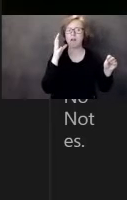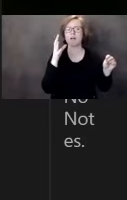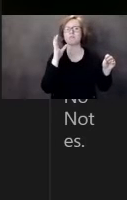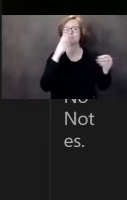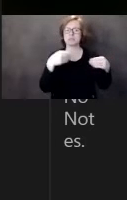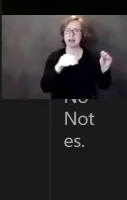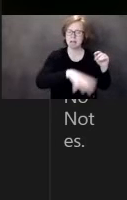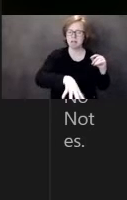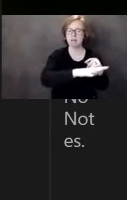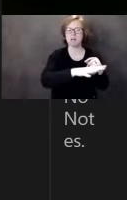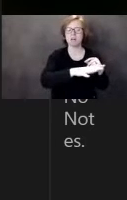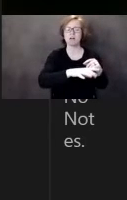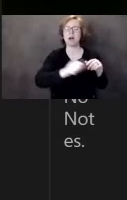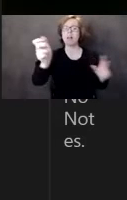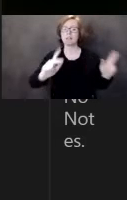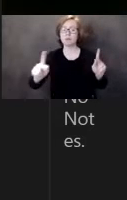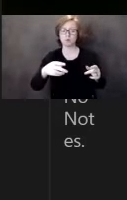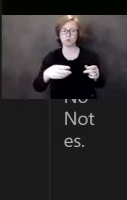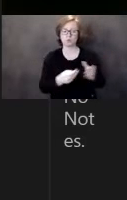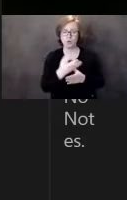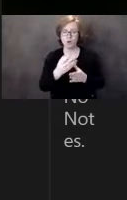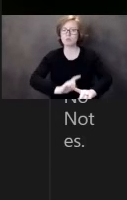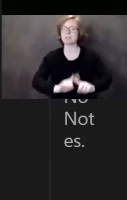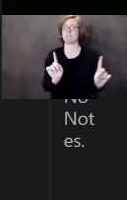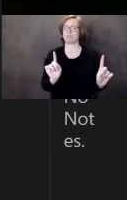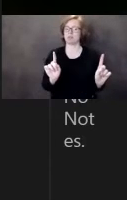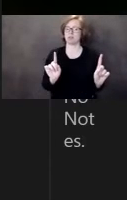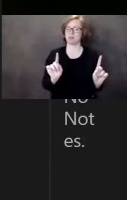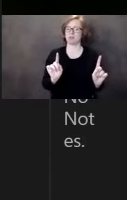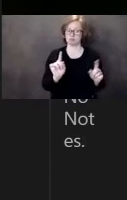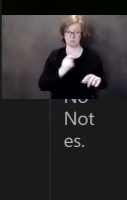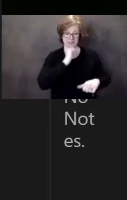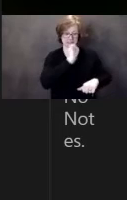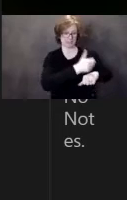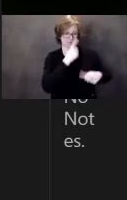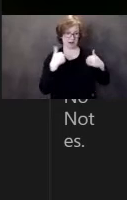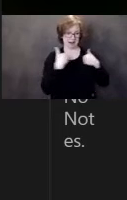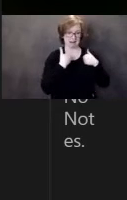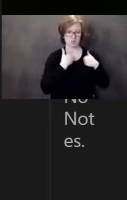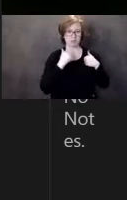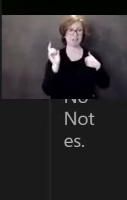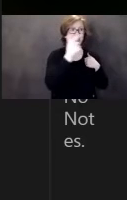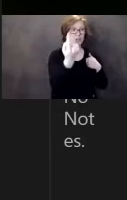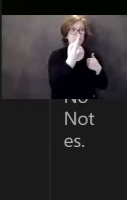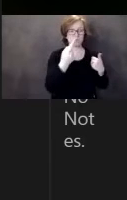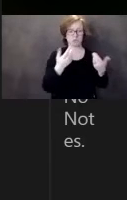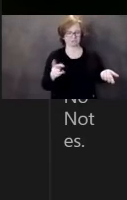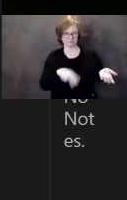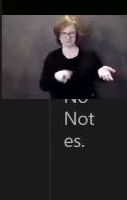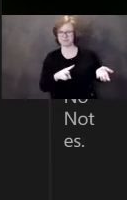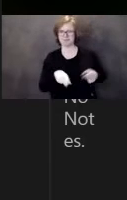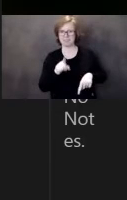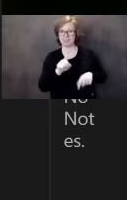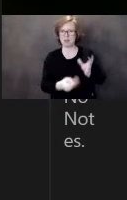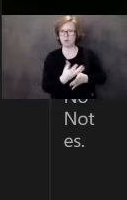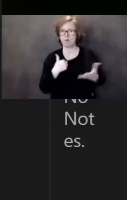whole place up for animals, it may be hard to convert to a different use. So let's continue to